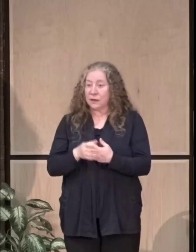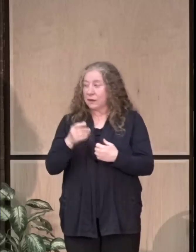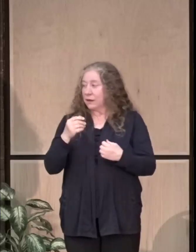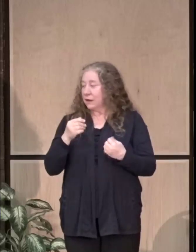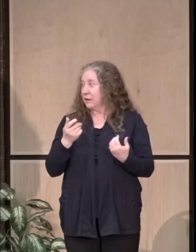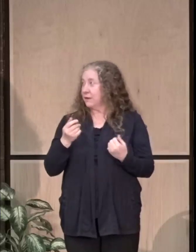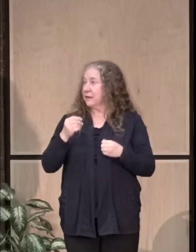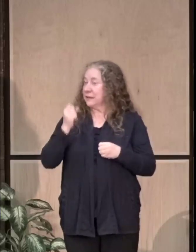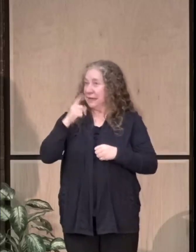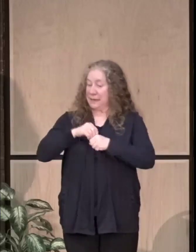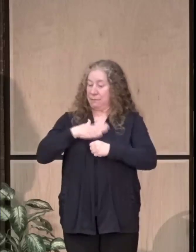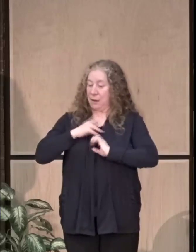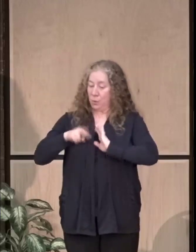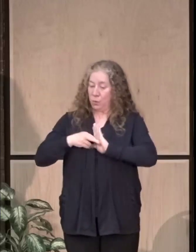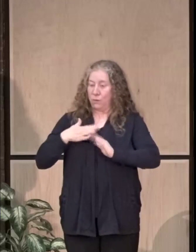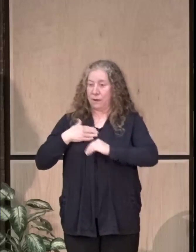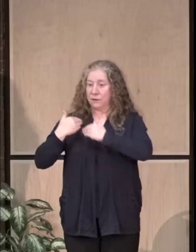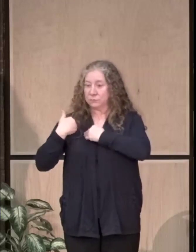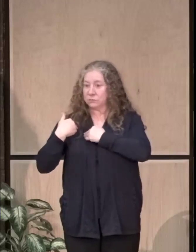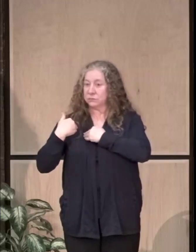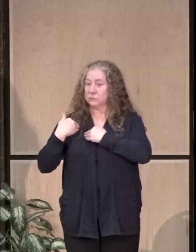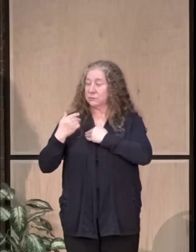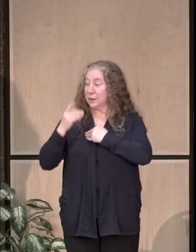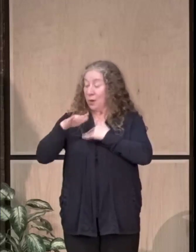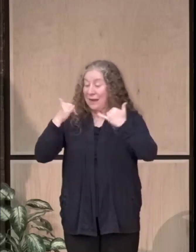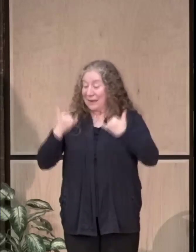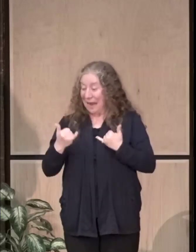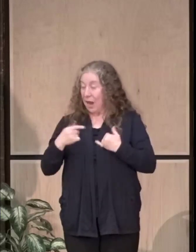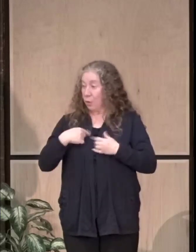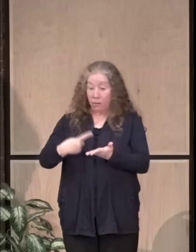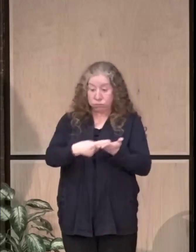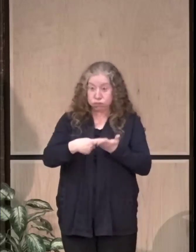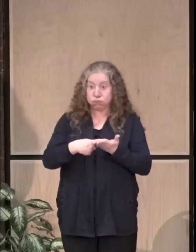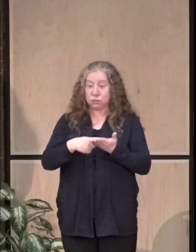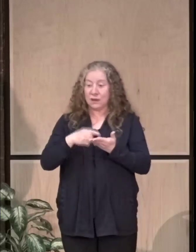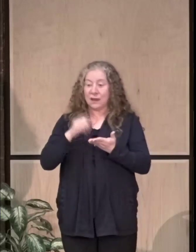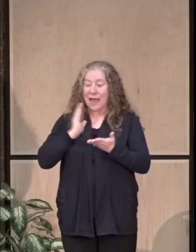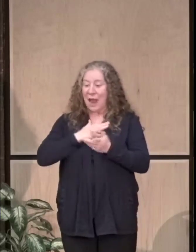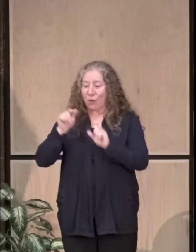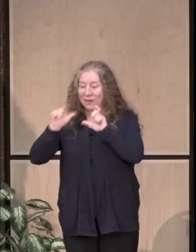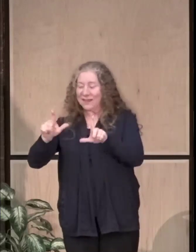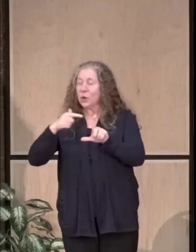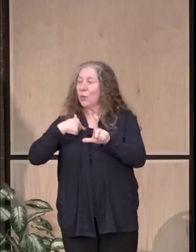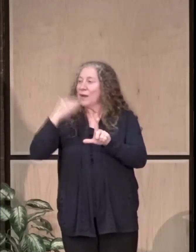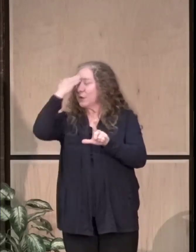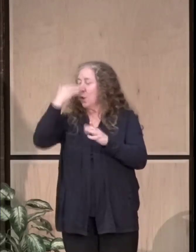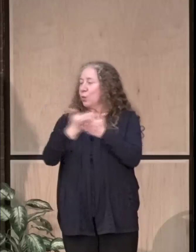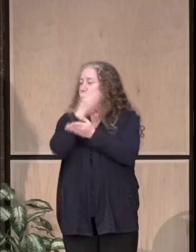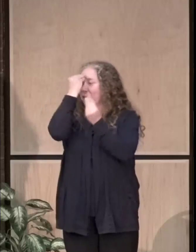that when we're talking now today, we're looking through the lens that he was a shooter at the time.